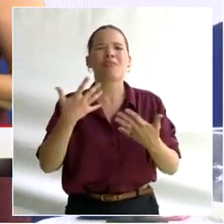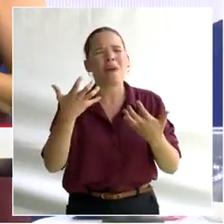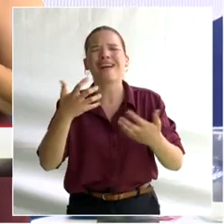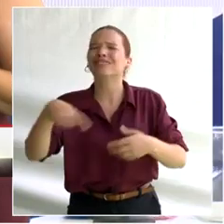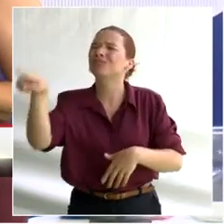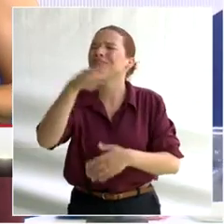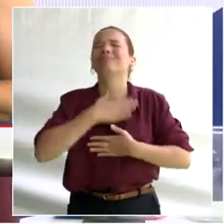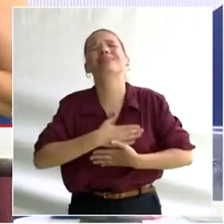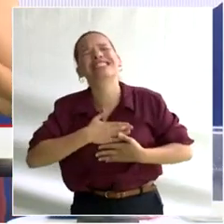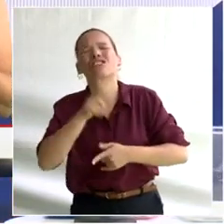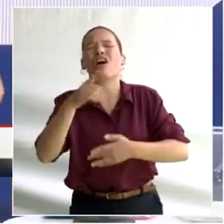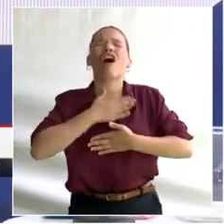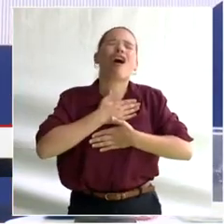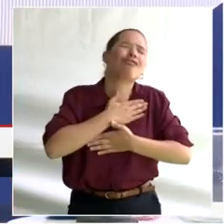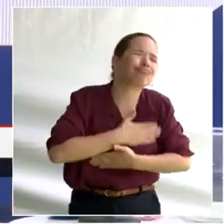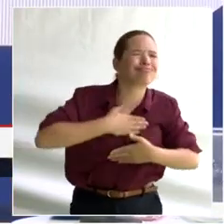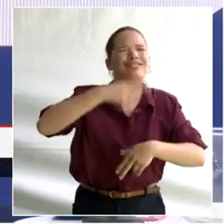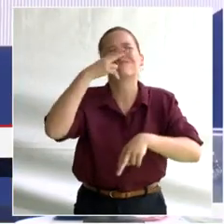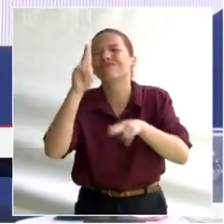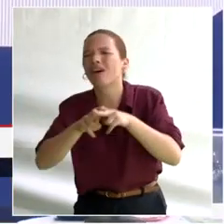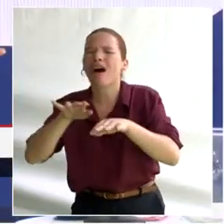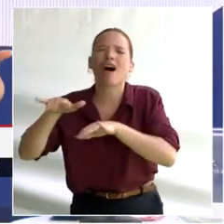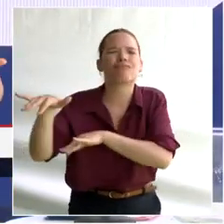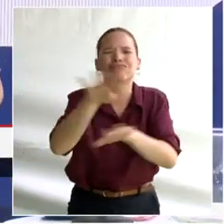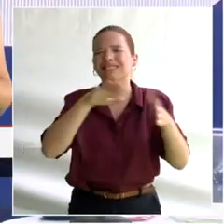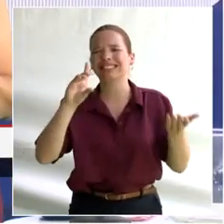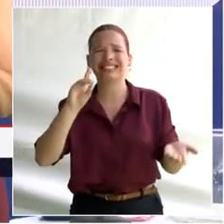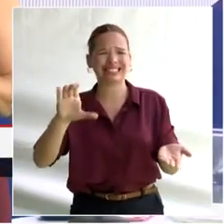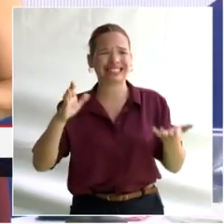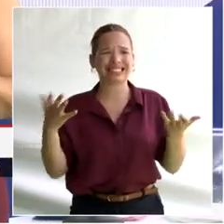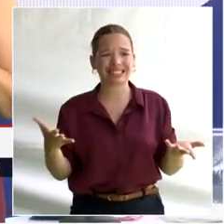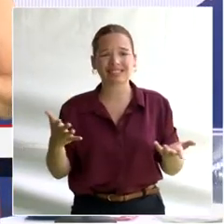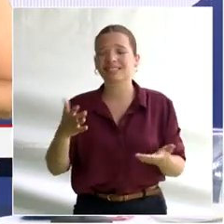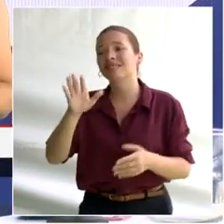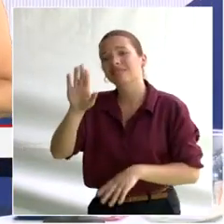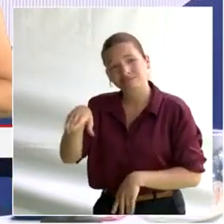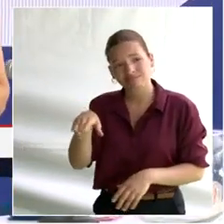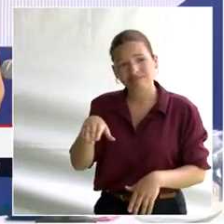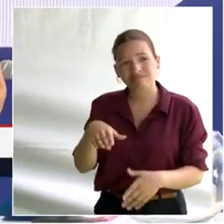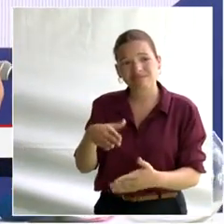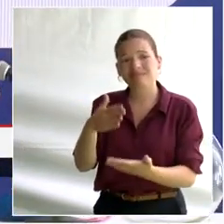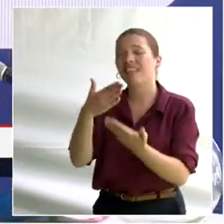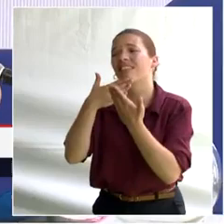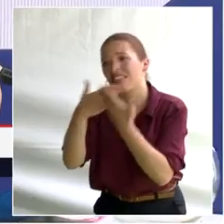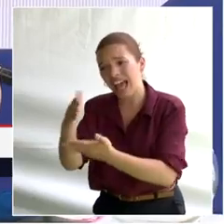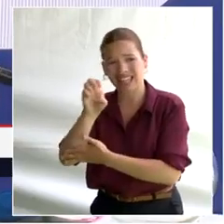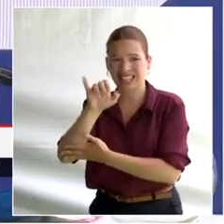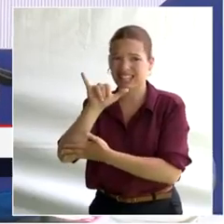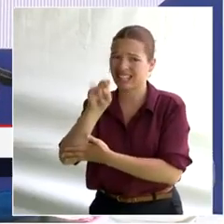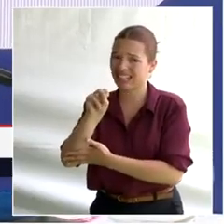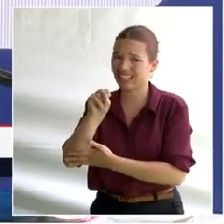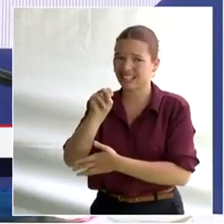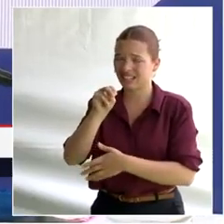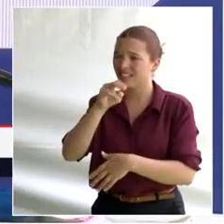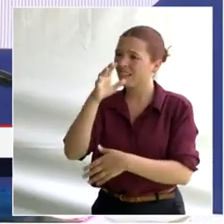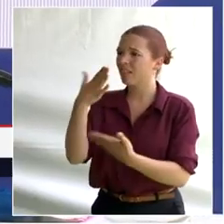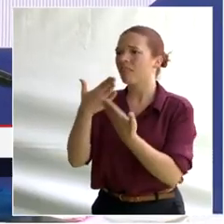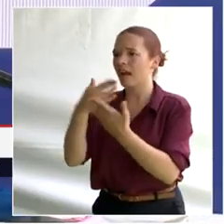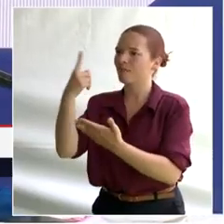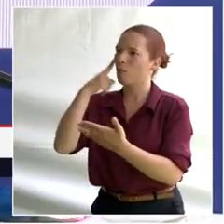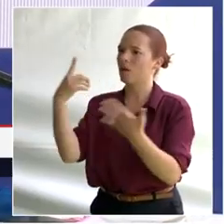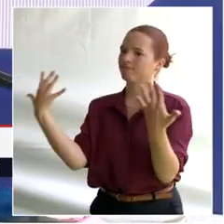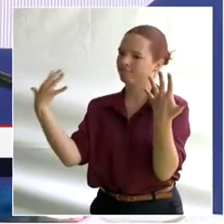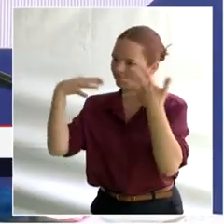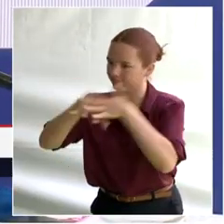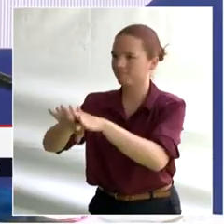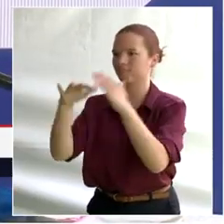field. To have the women and the men at the 500 level, that shows equity, and Events DC is all about